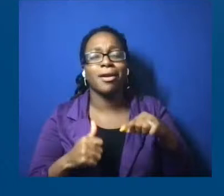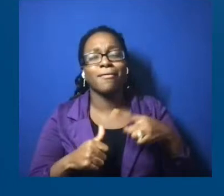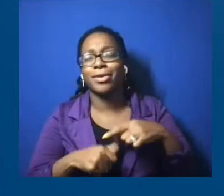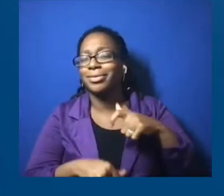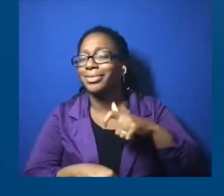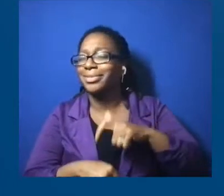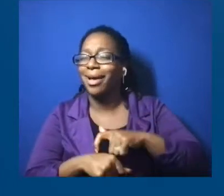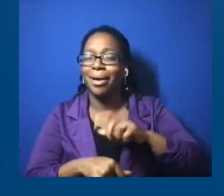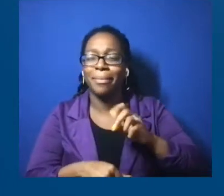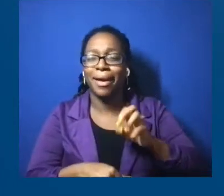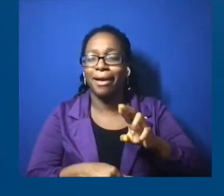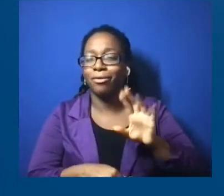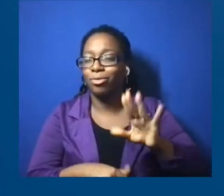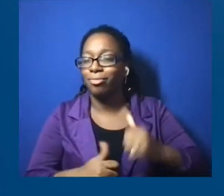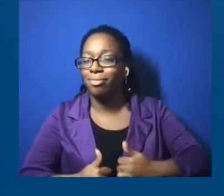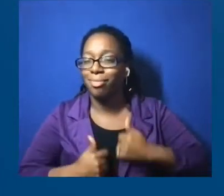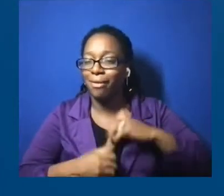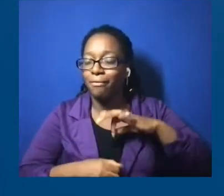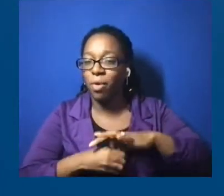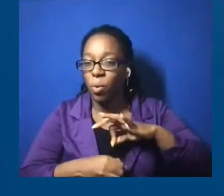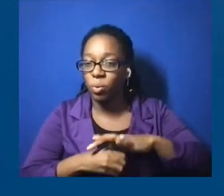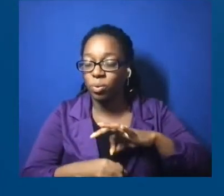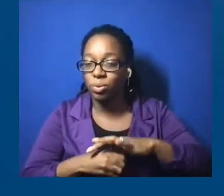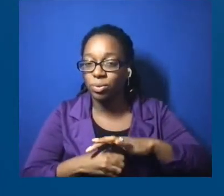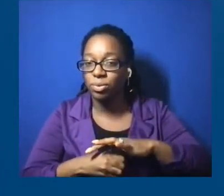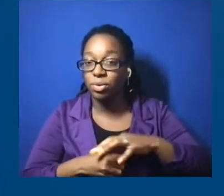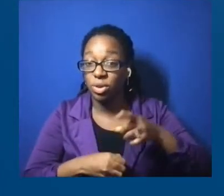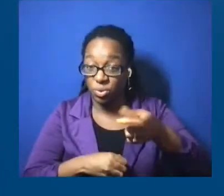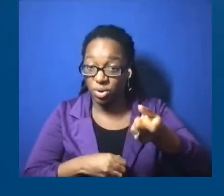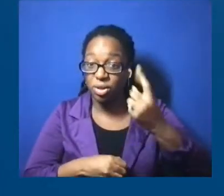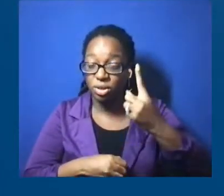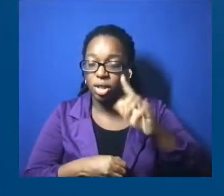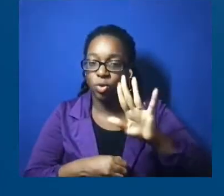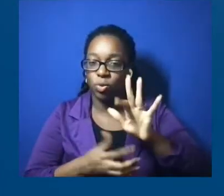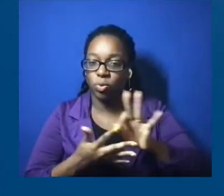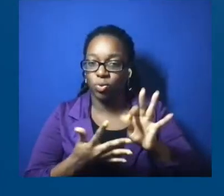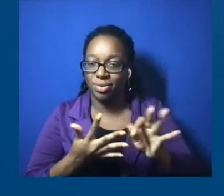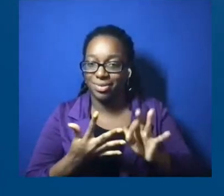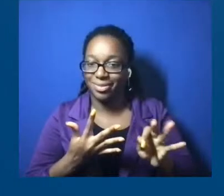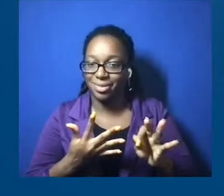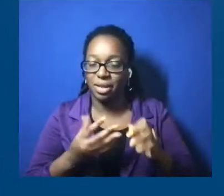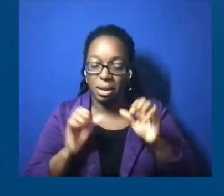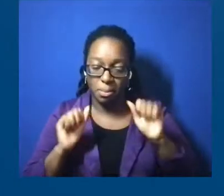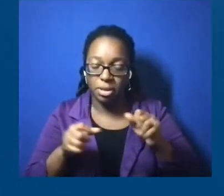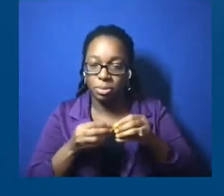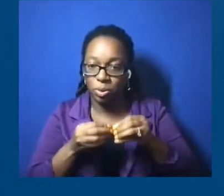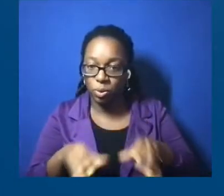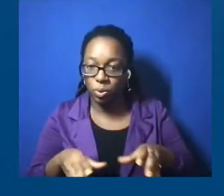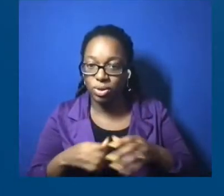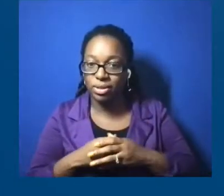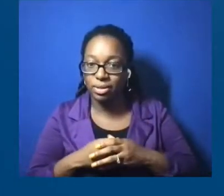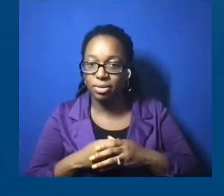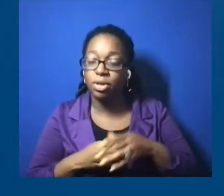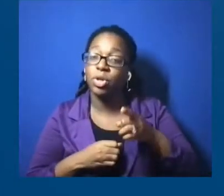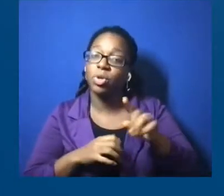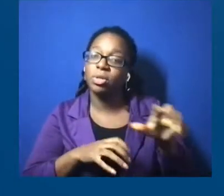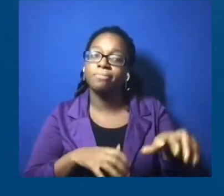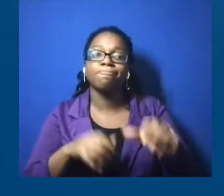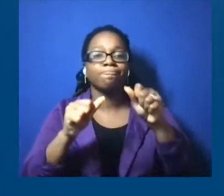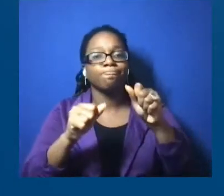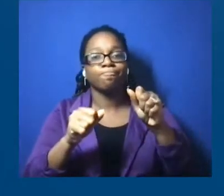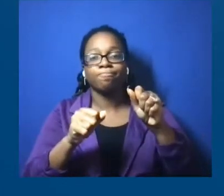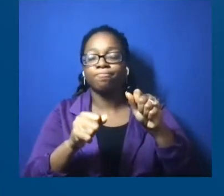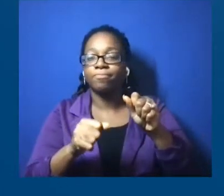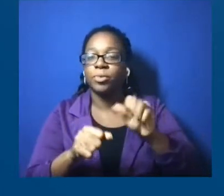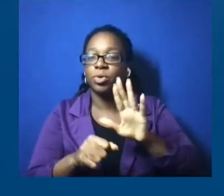in your life. You understand the choice and the stakes. And because you exercised your vote, Donald Trump